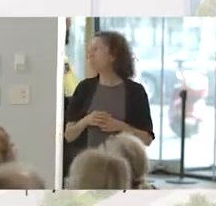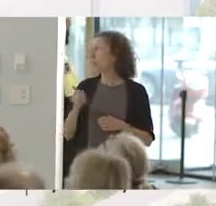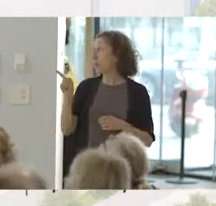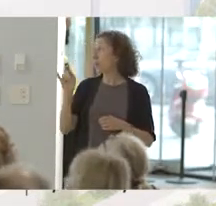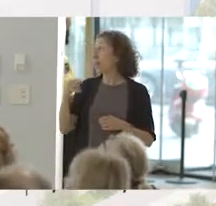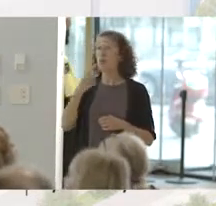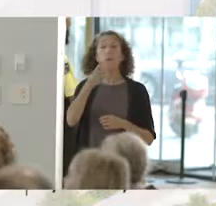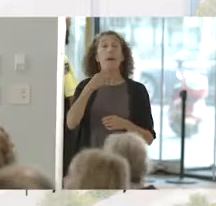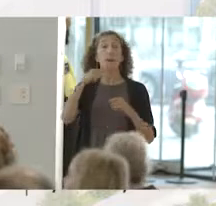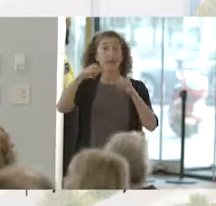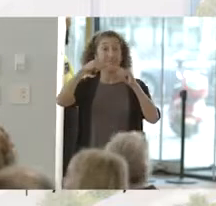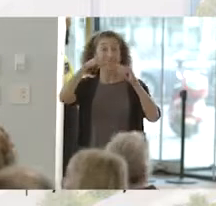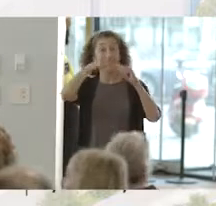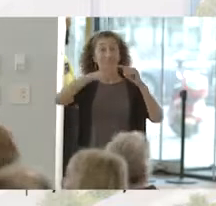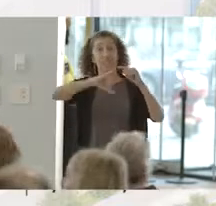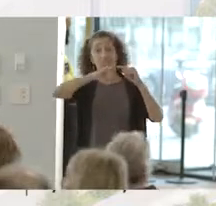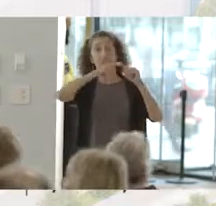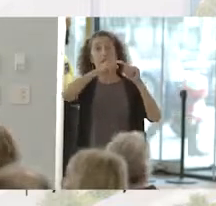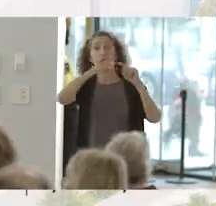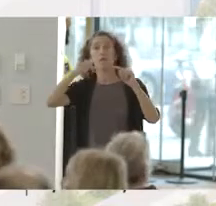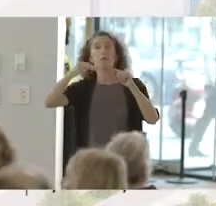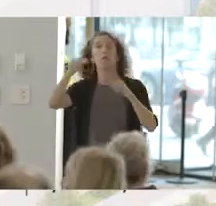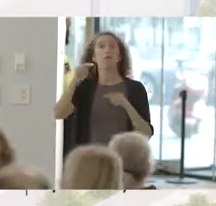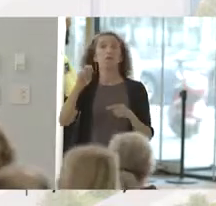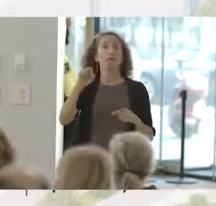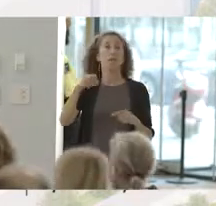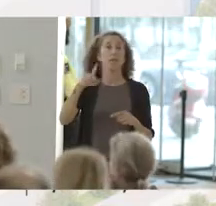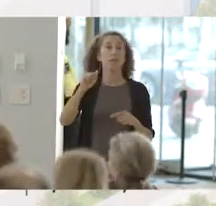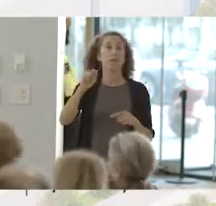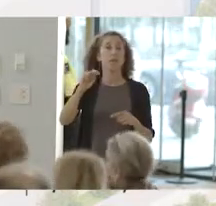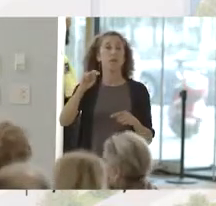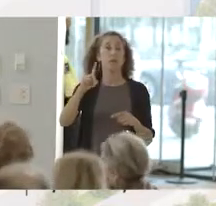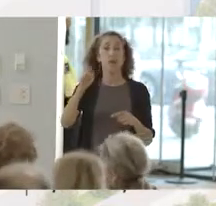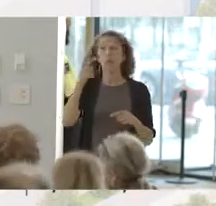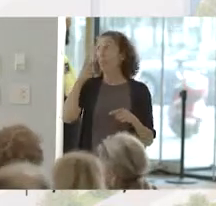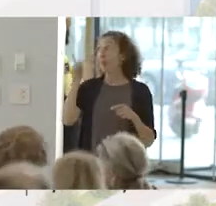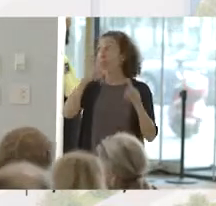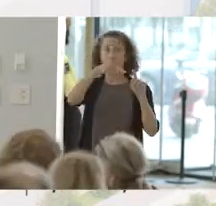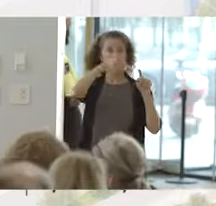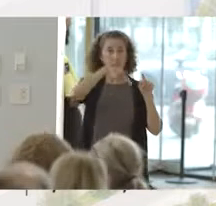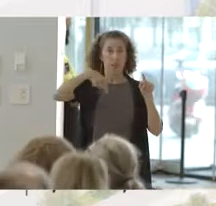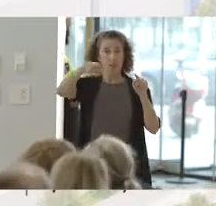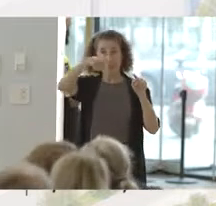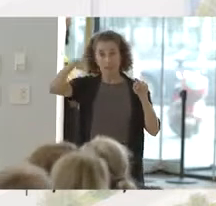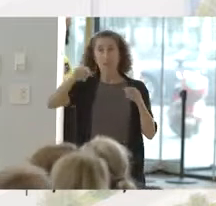relieving platform of the northern esplanade. So these are significant structures, and they're engineered basically to